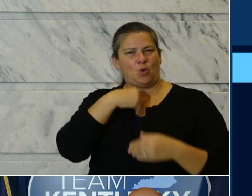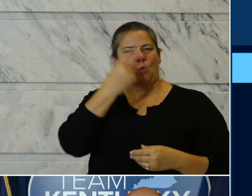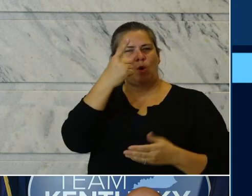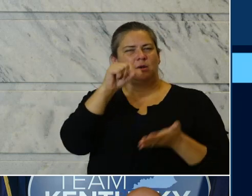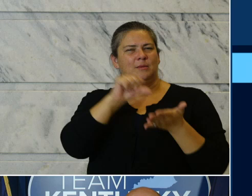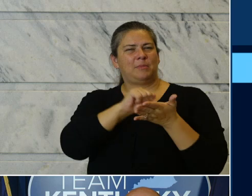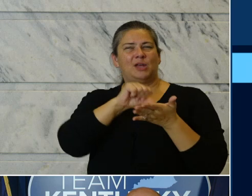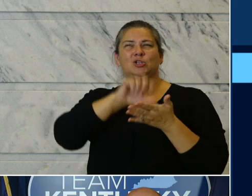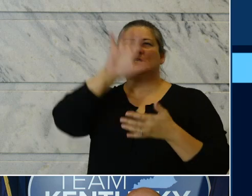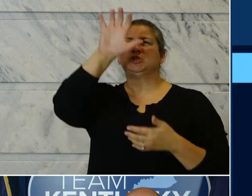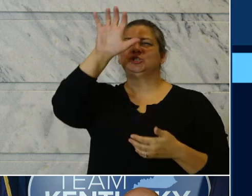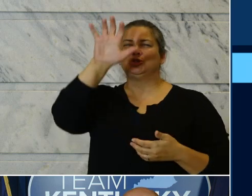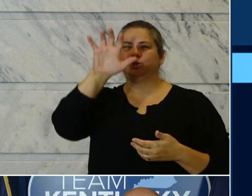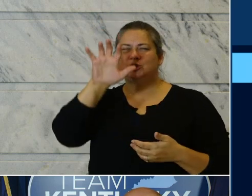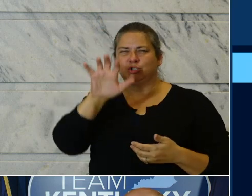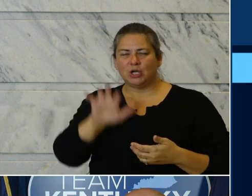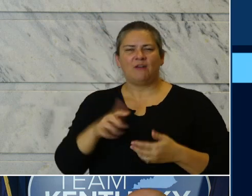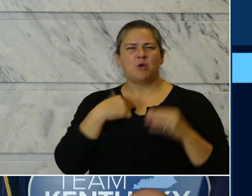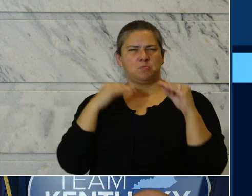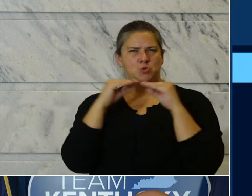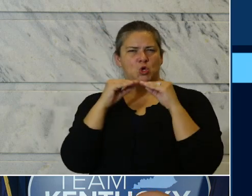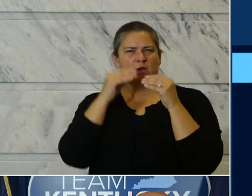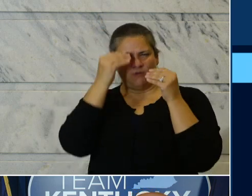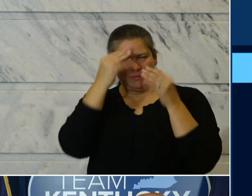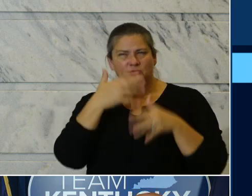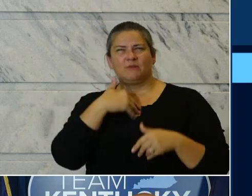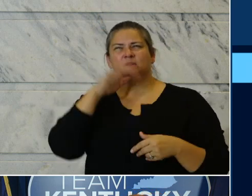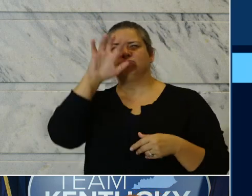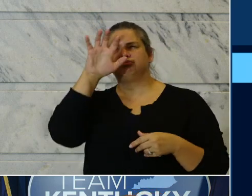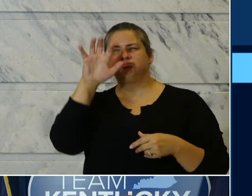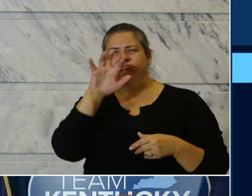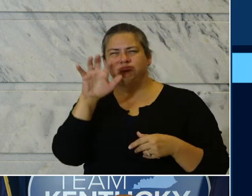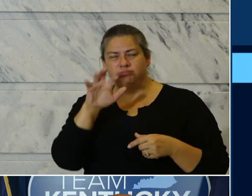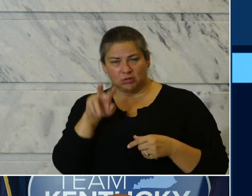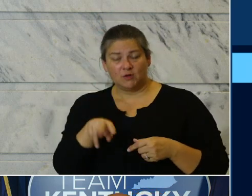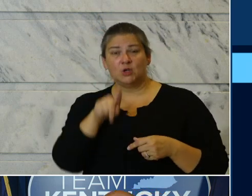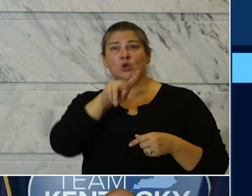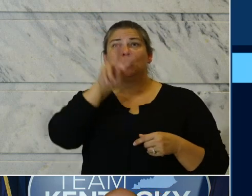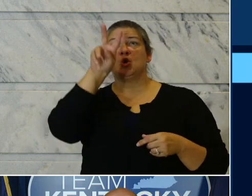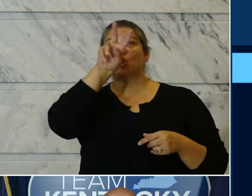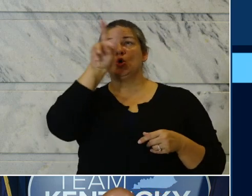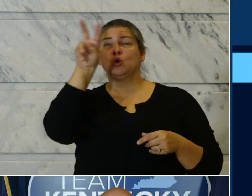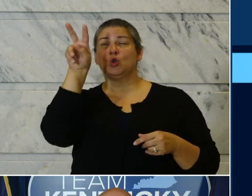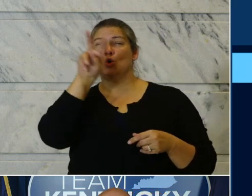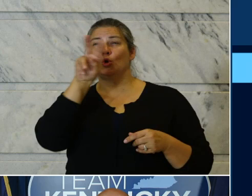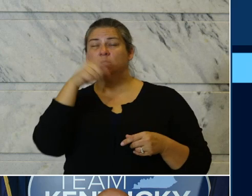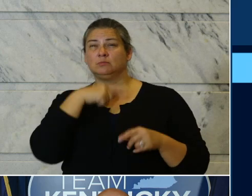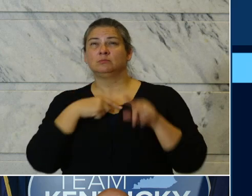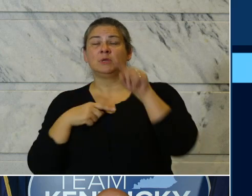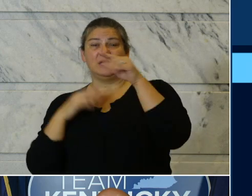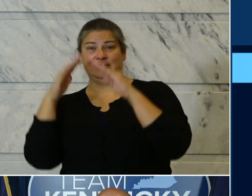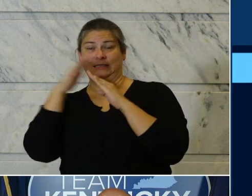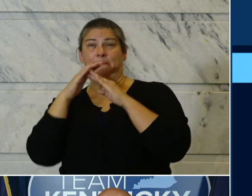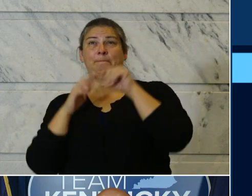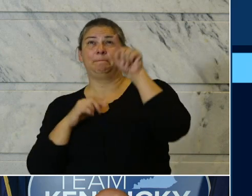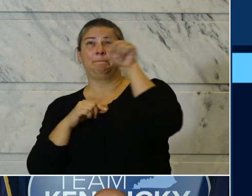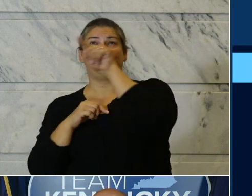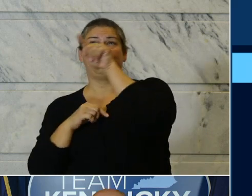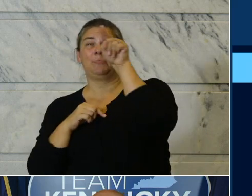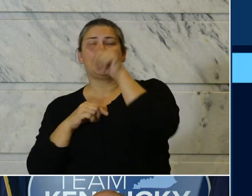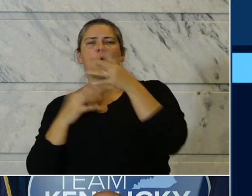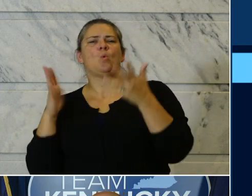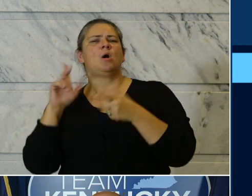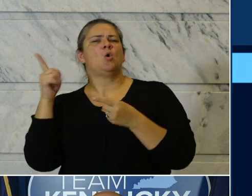also some additional guidance that's a little bit longer, I believe, there. So on that one-pager, we tell you at the top things we